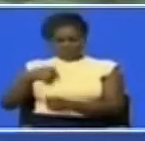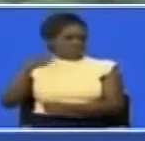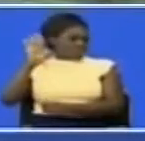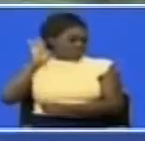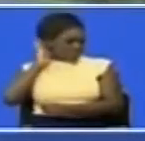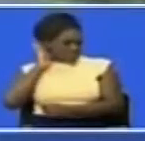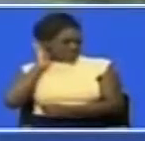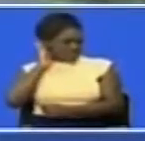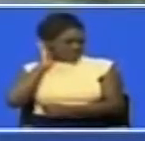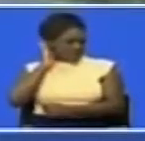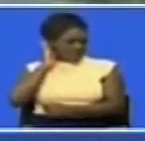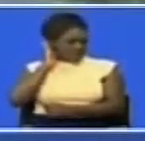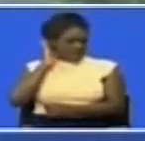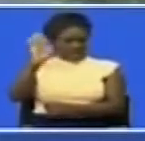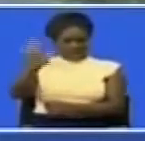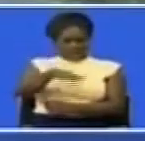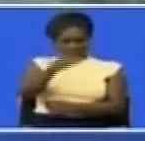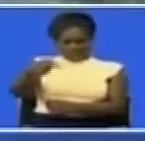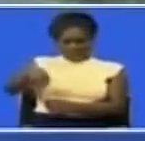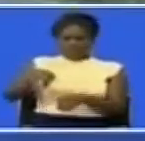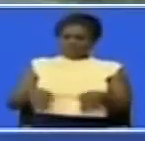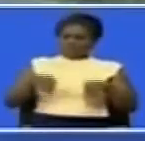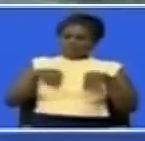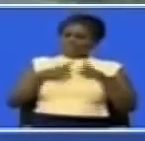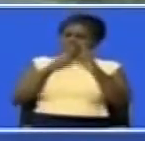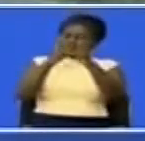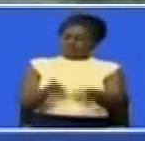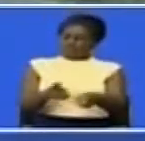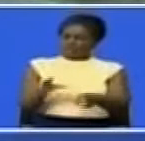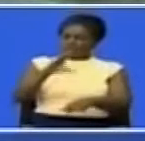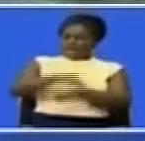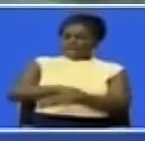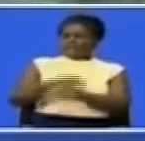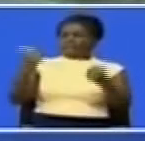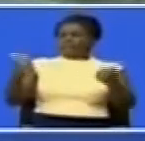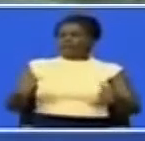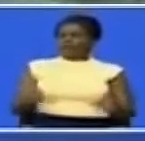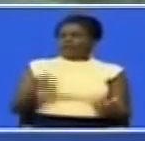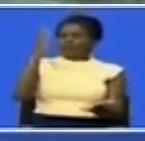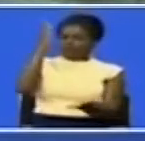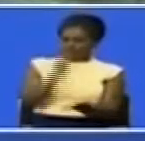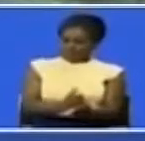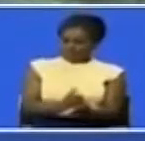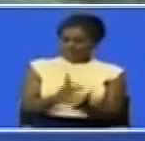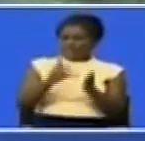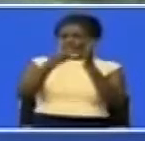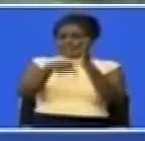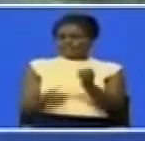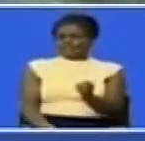the grapevine it was in the assembly. We are waiting for the report to come to our office, and then we shall interrogate it and come up with